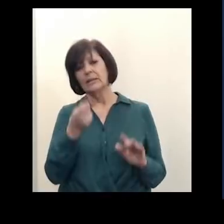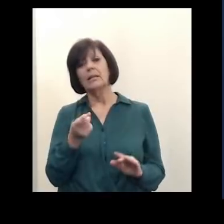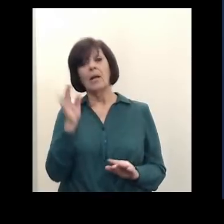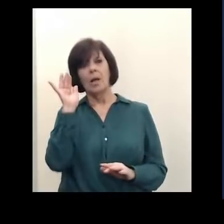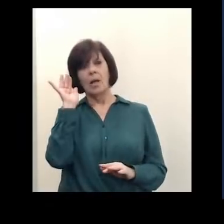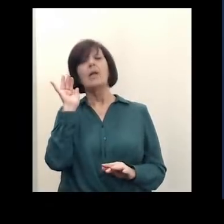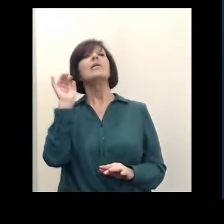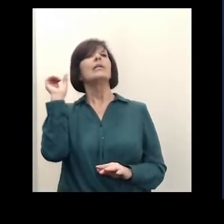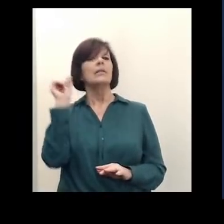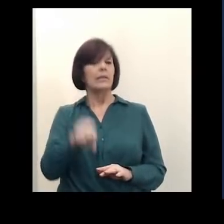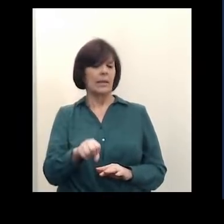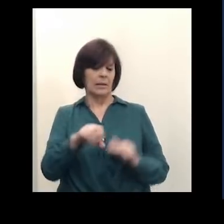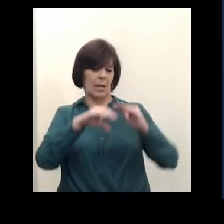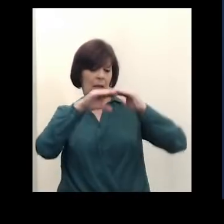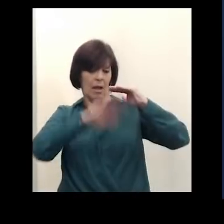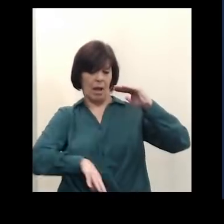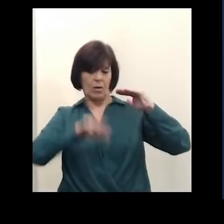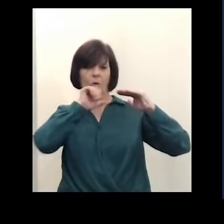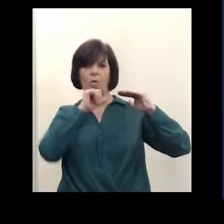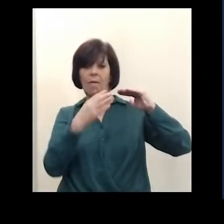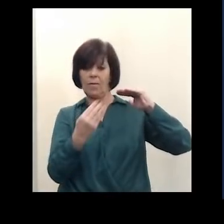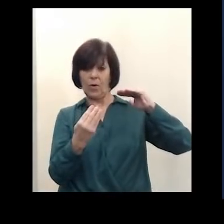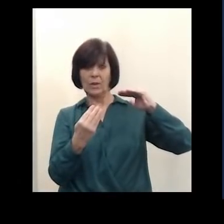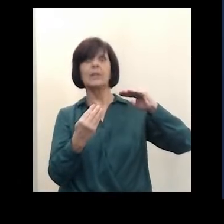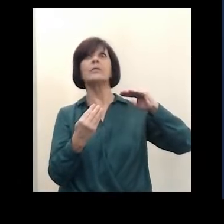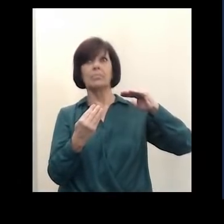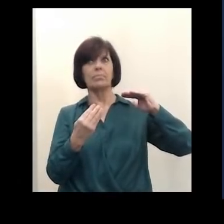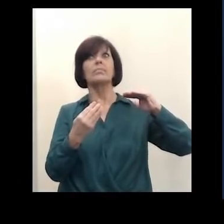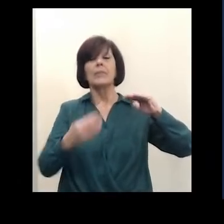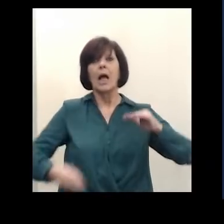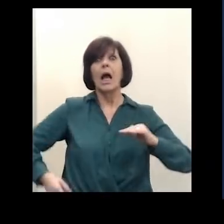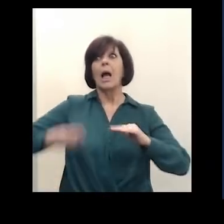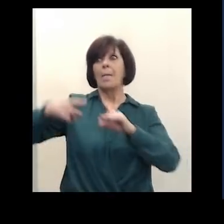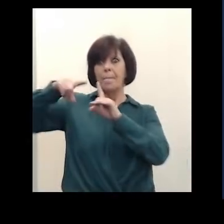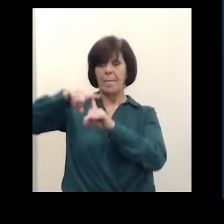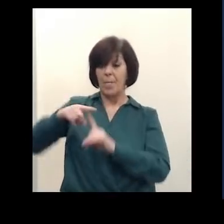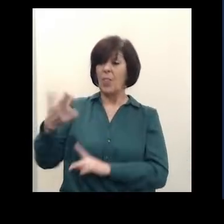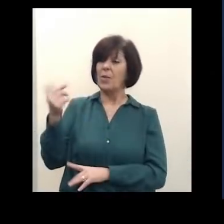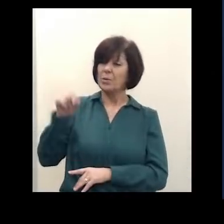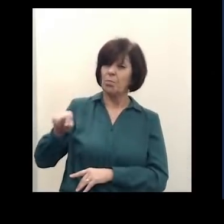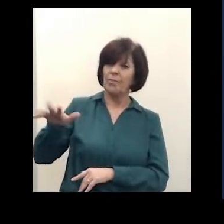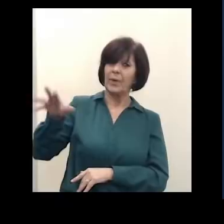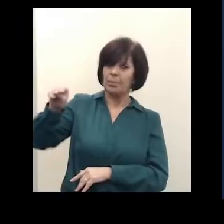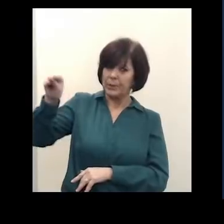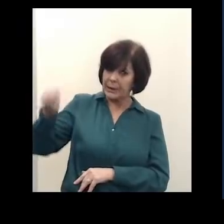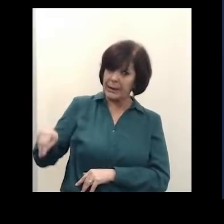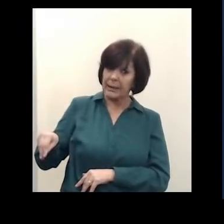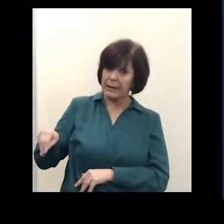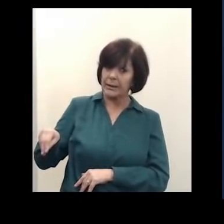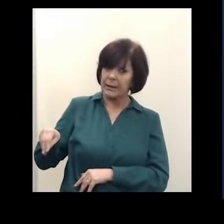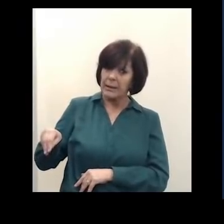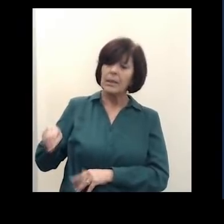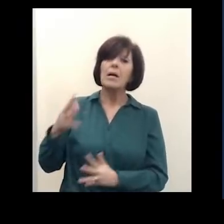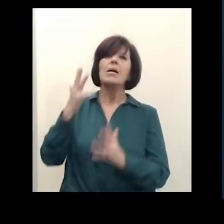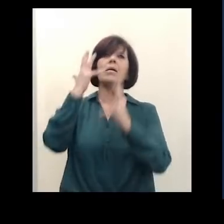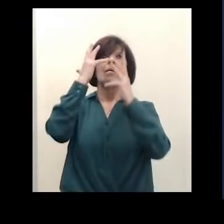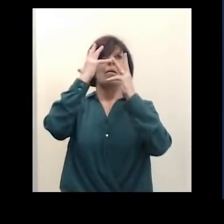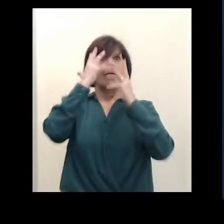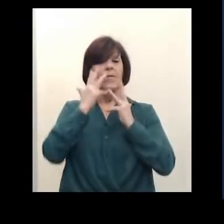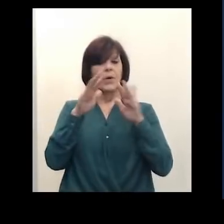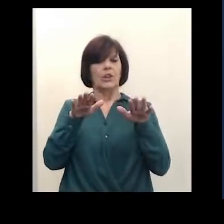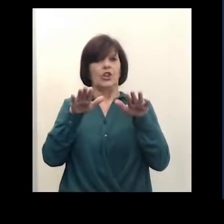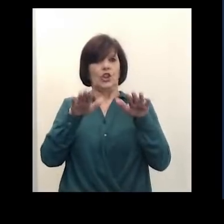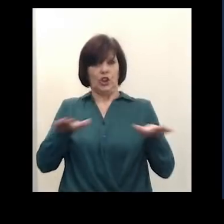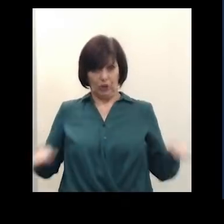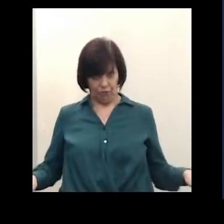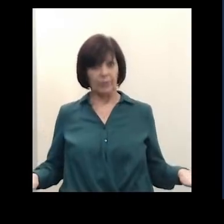age groups under 14 years had the highest positivity rate of 13.5%. So unfortunately, children are the ones